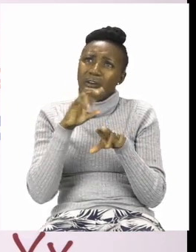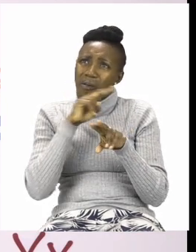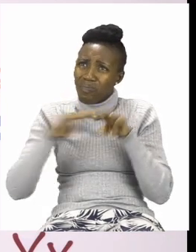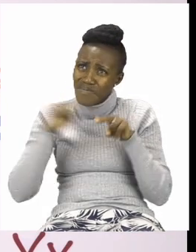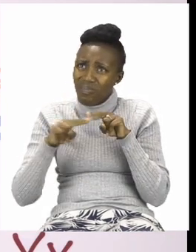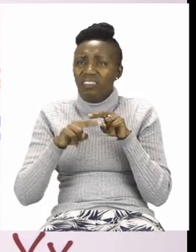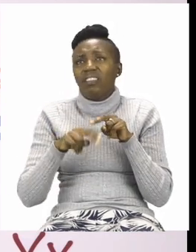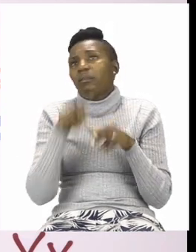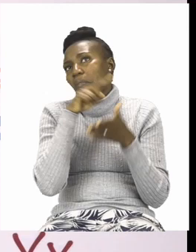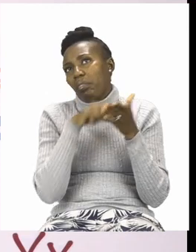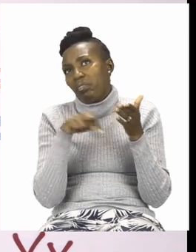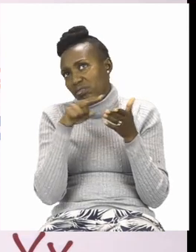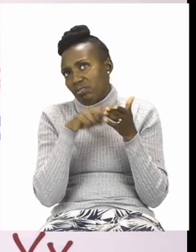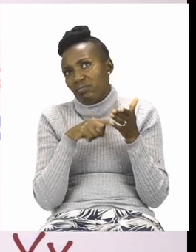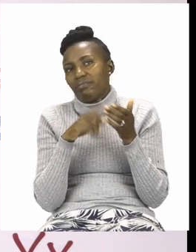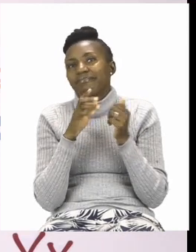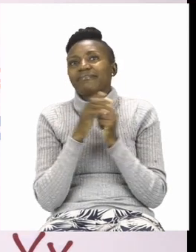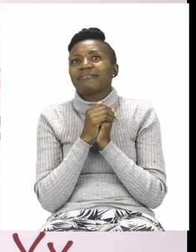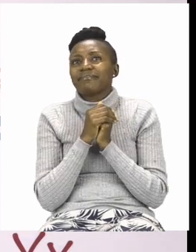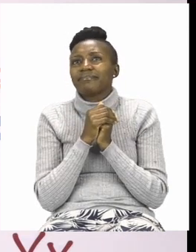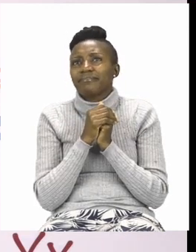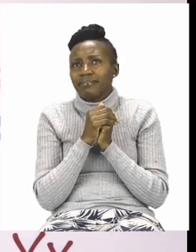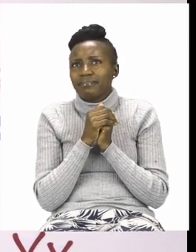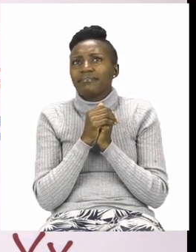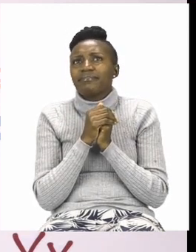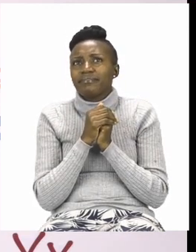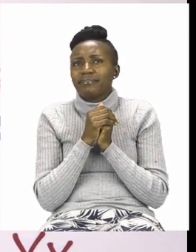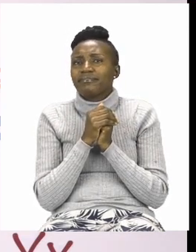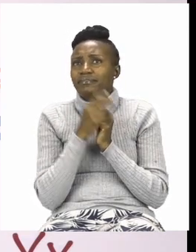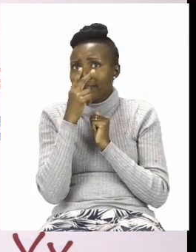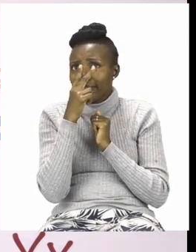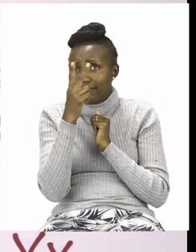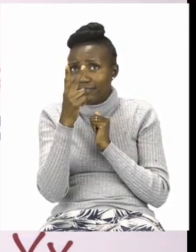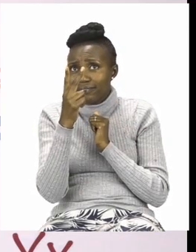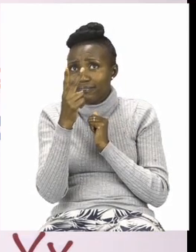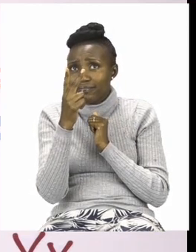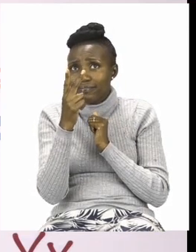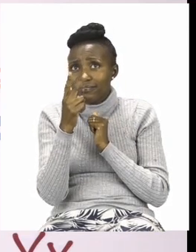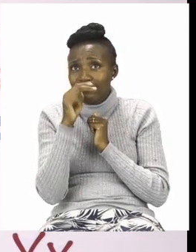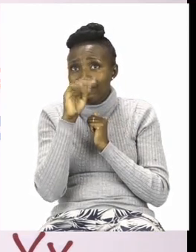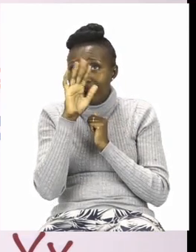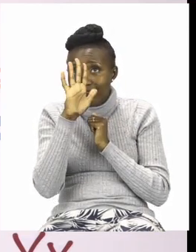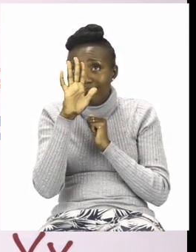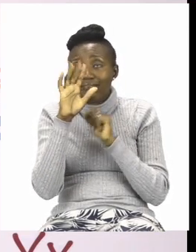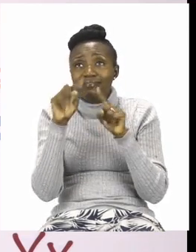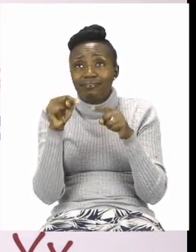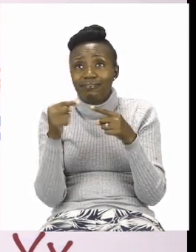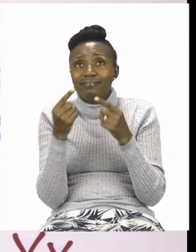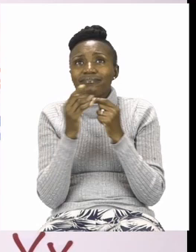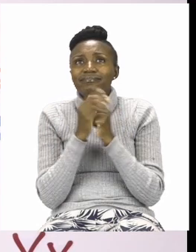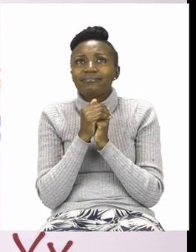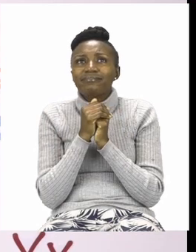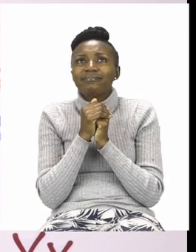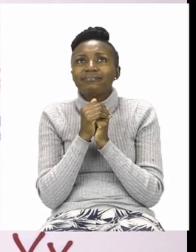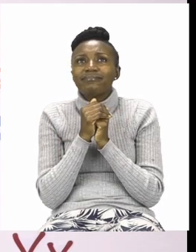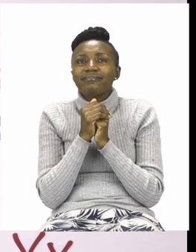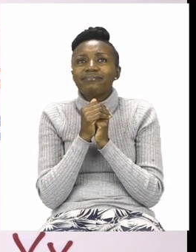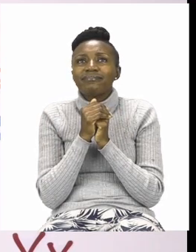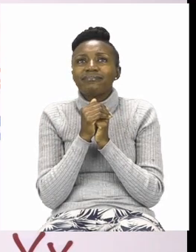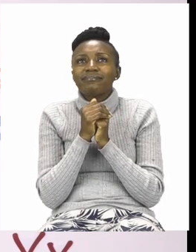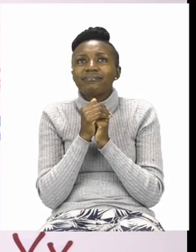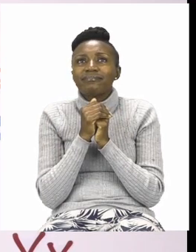make mistakes. I have a few things that have 5 in them on the board. I have